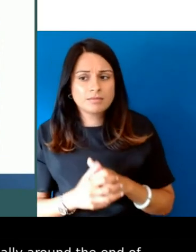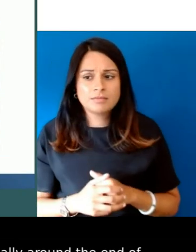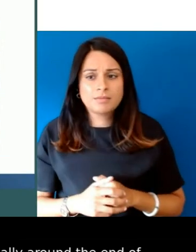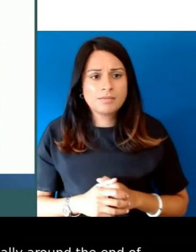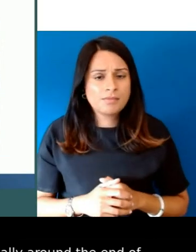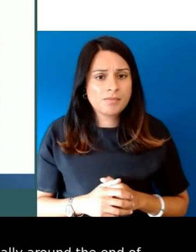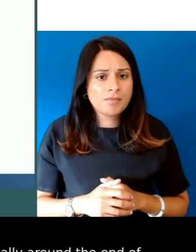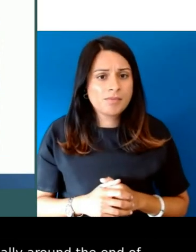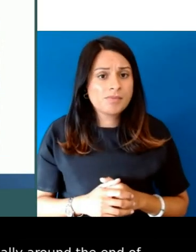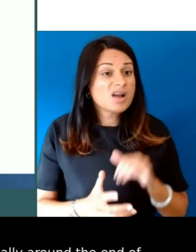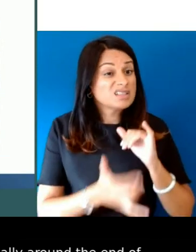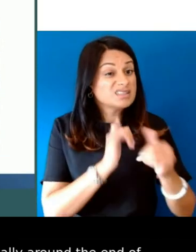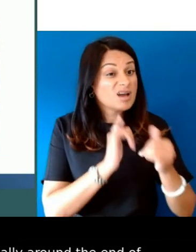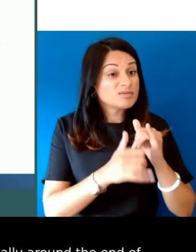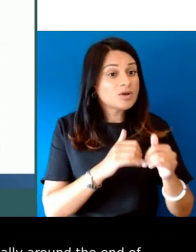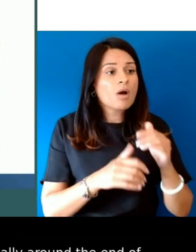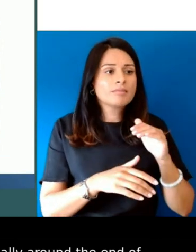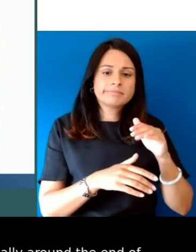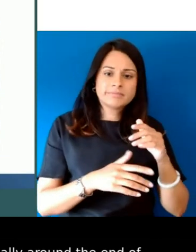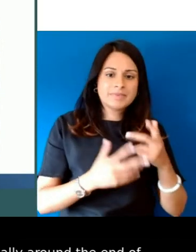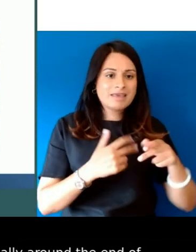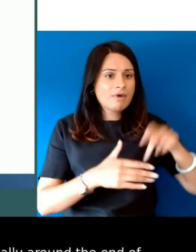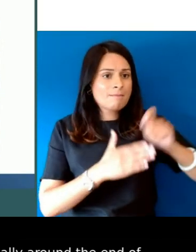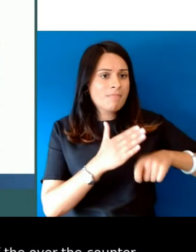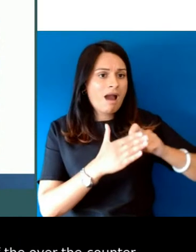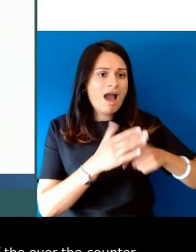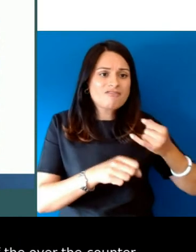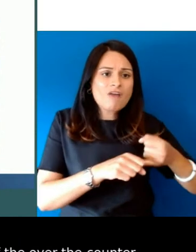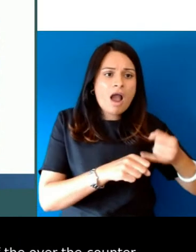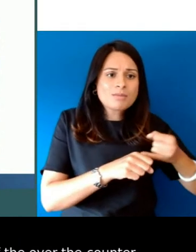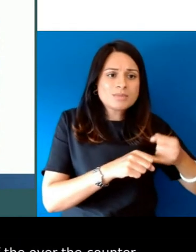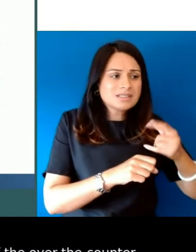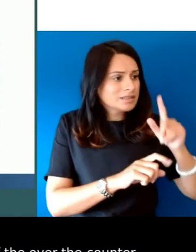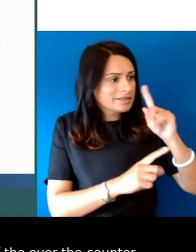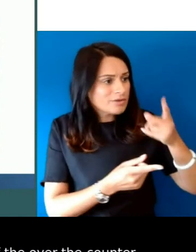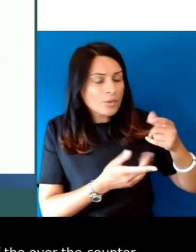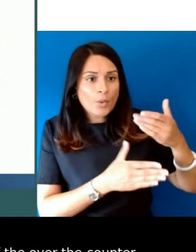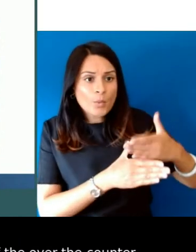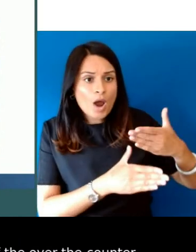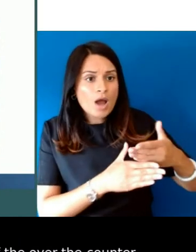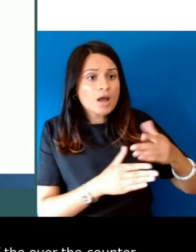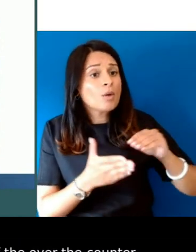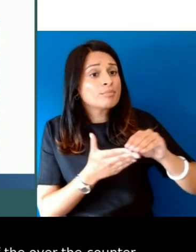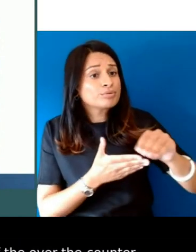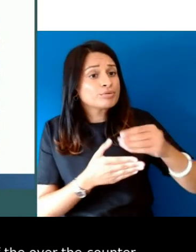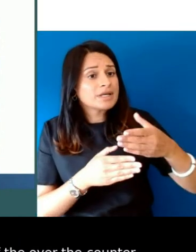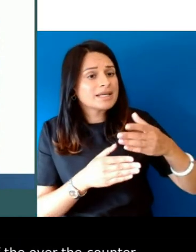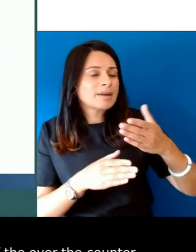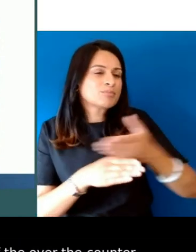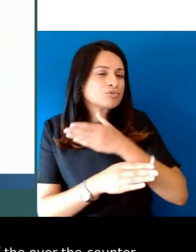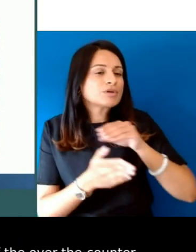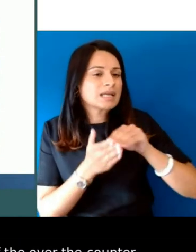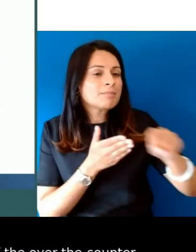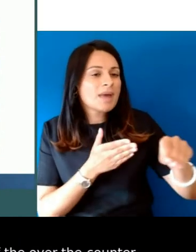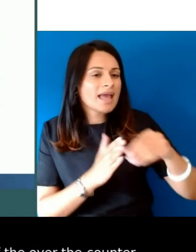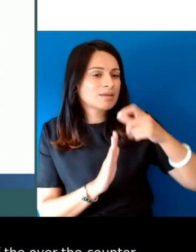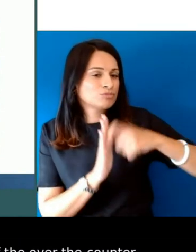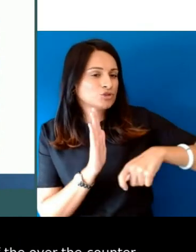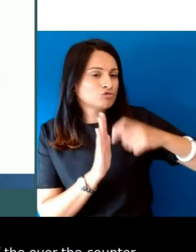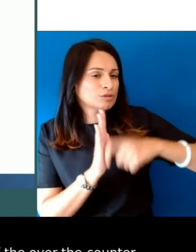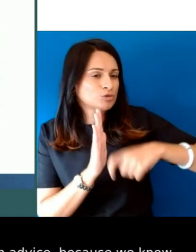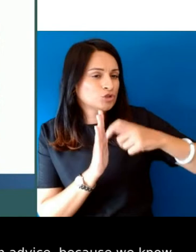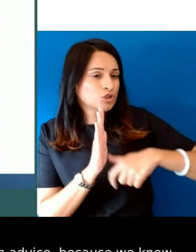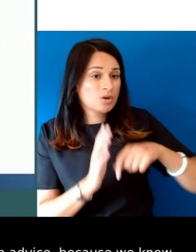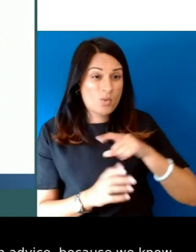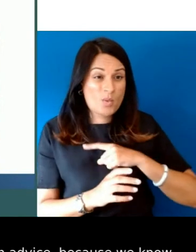treatments are not effective you can think about prepayment prescription advice because we know these drugs are actually very expensive if you're